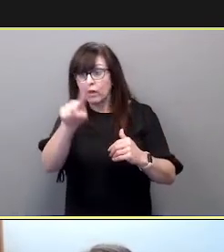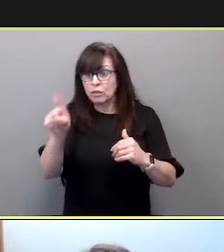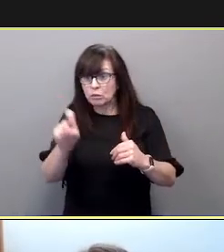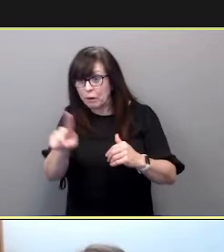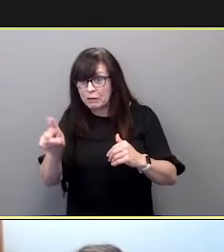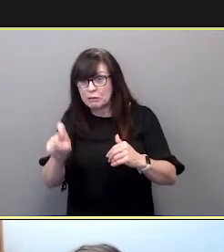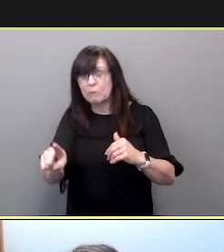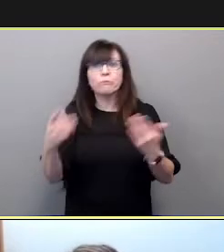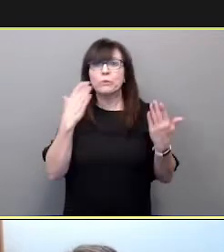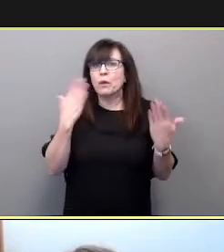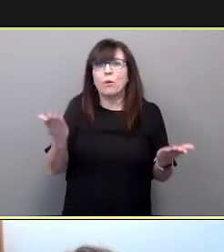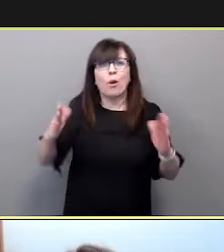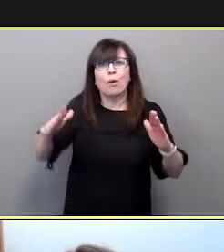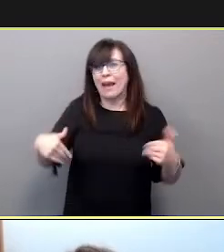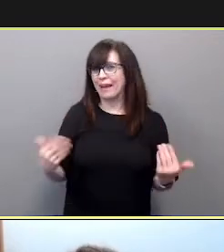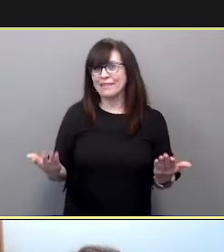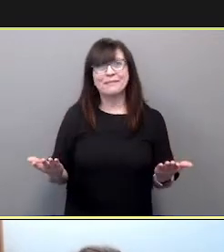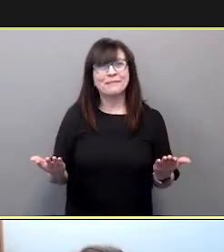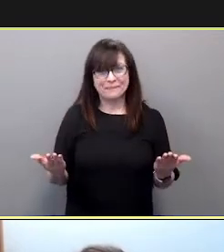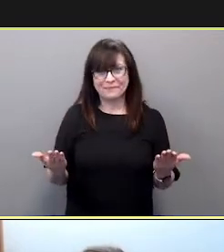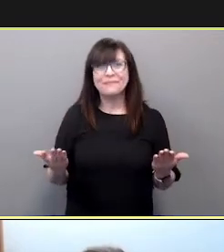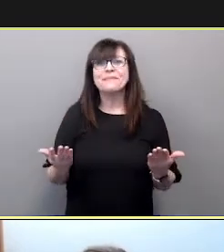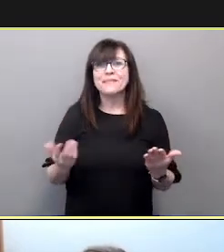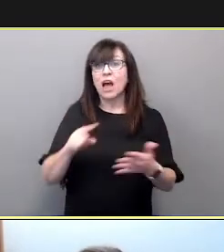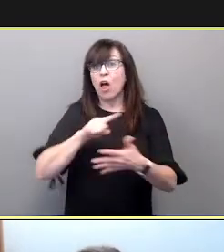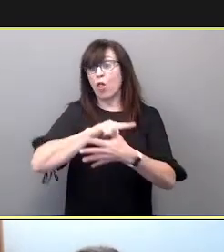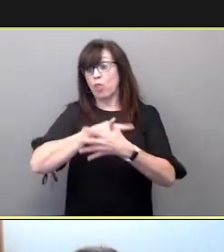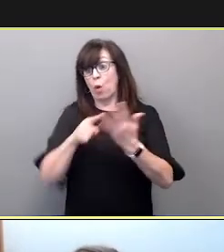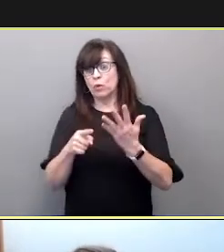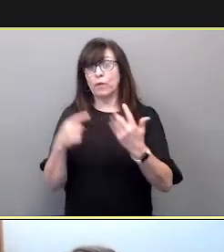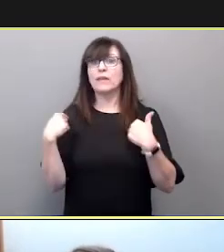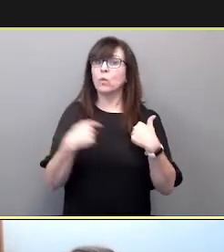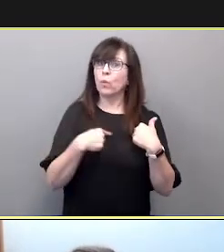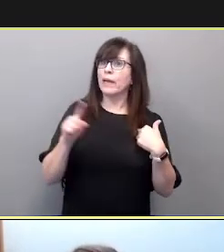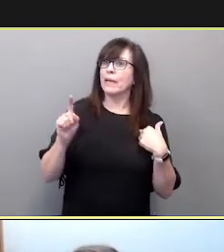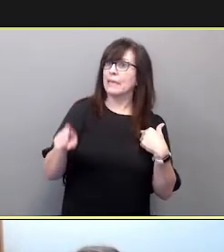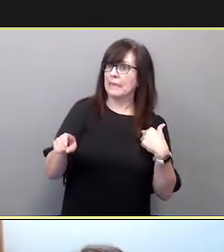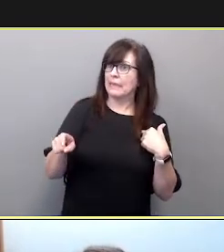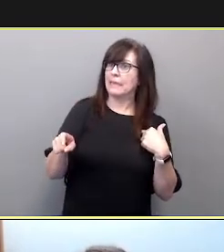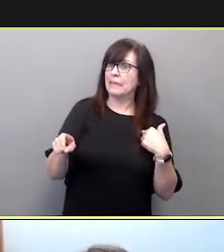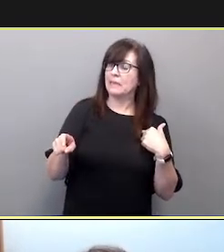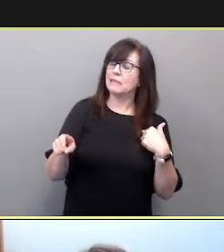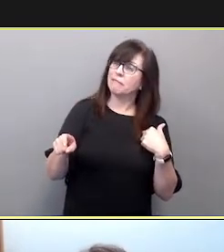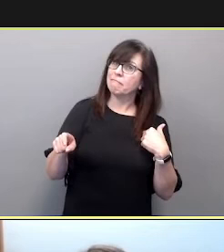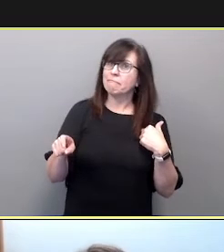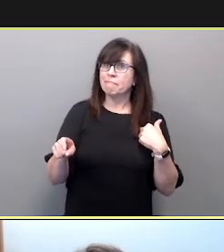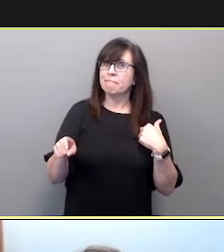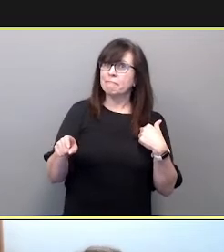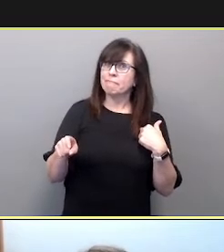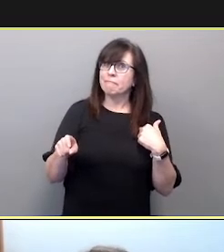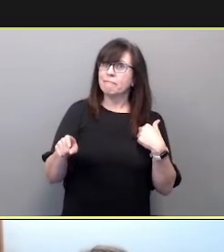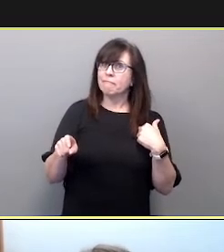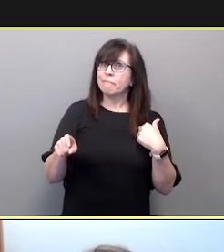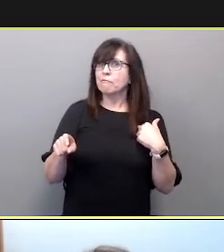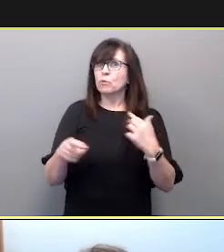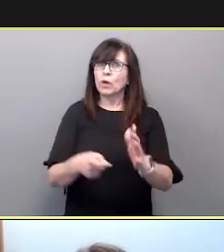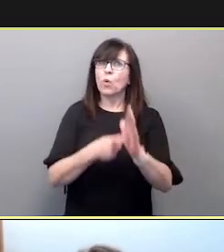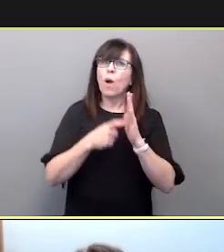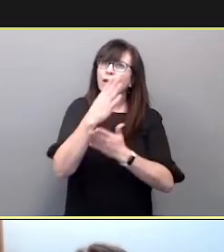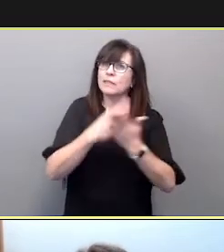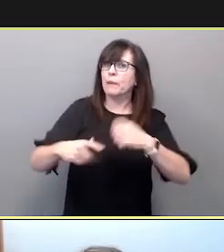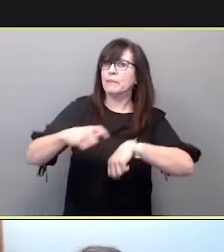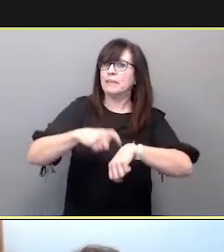are many question marks. And these are things that we need to, we're probably going to need several weeks of time